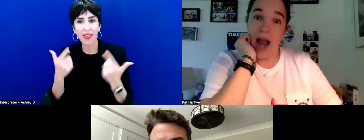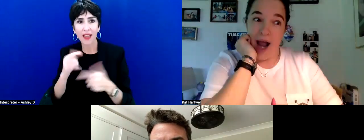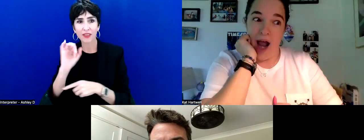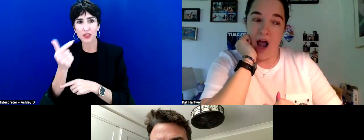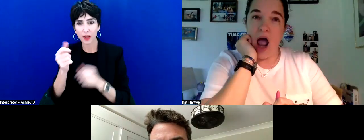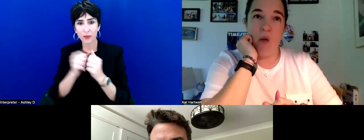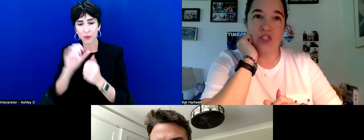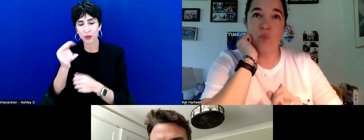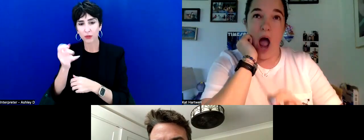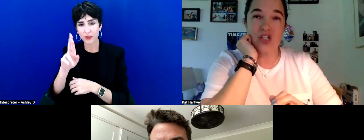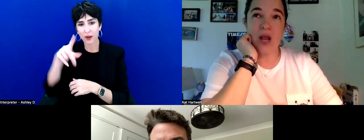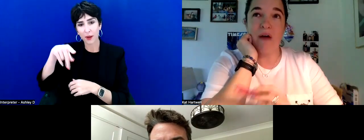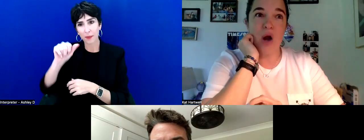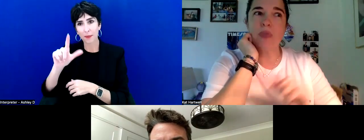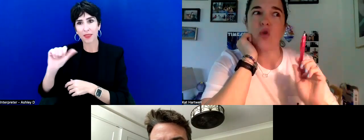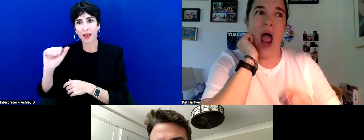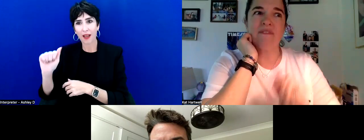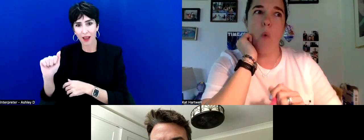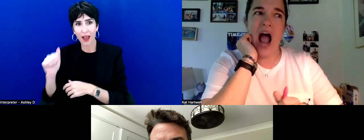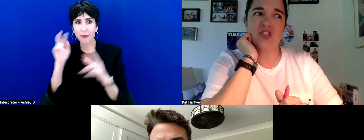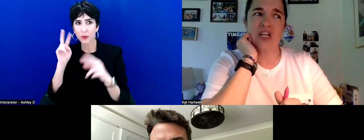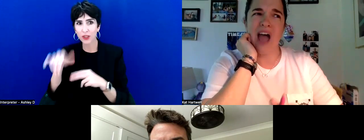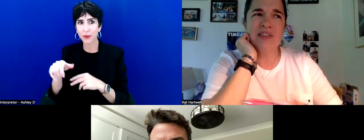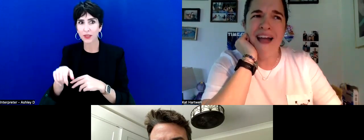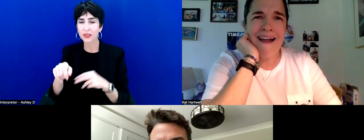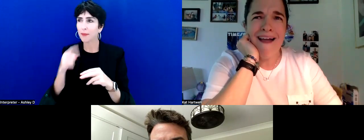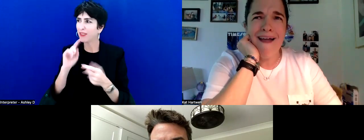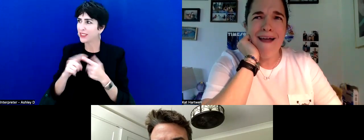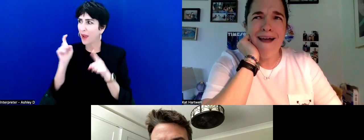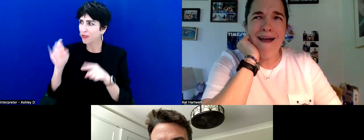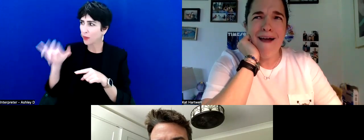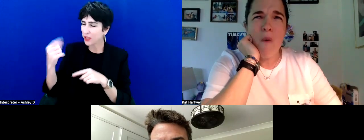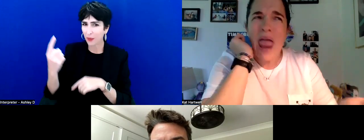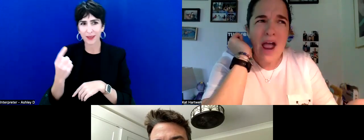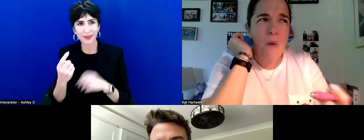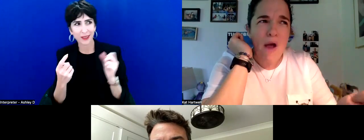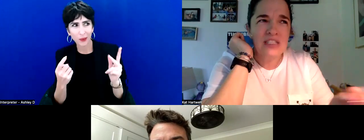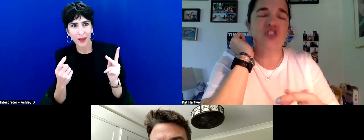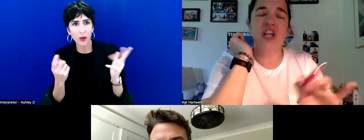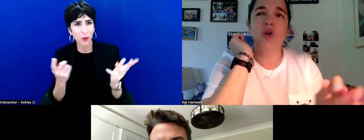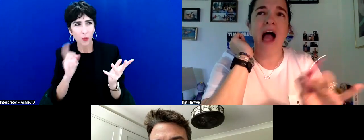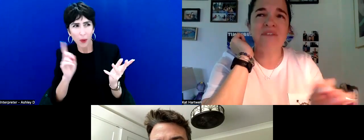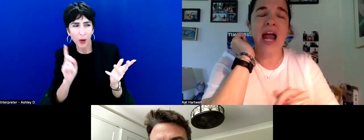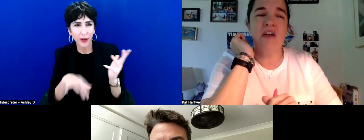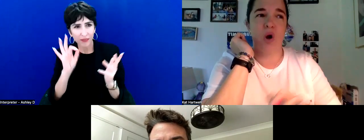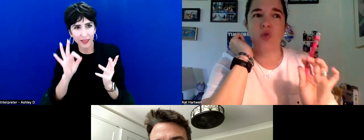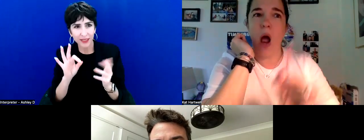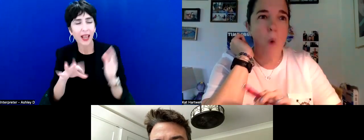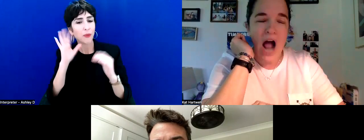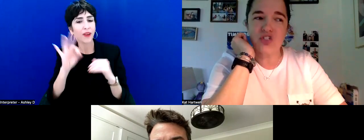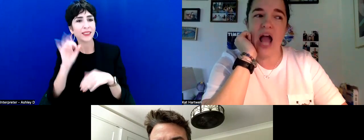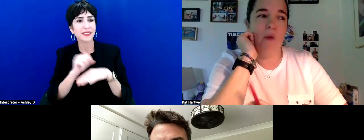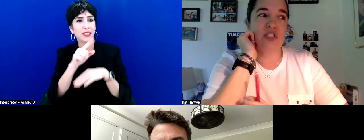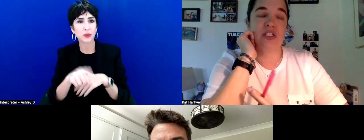Christopher Palaha, I was watching, and my friend was like, you have to watch it. I was like, where is it? She goes, I'll find it for you. So